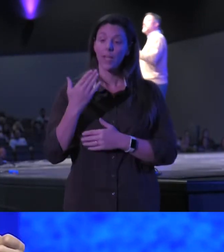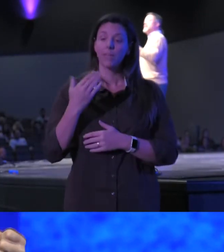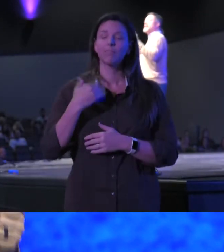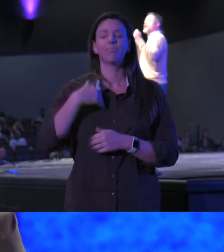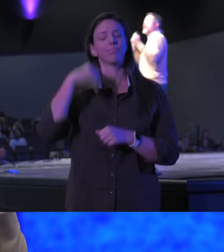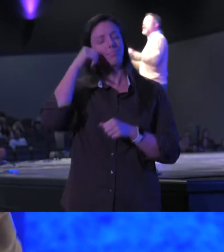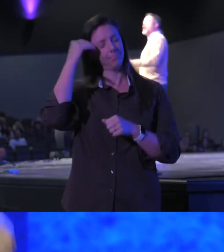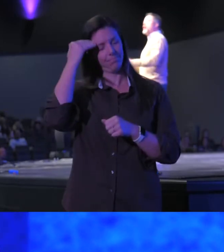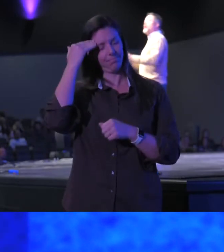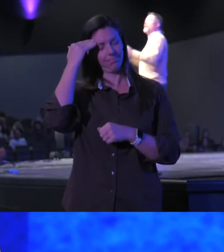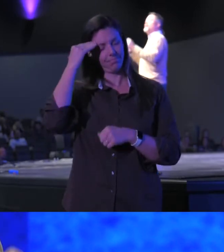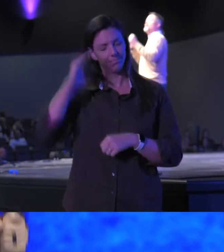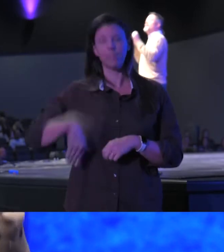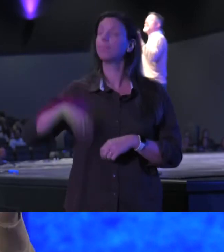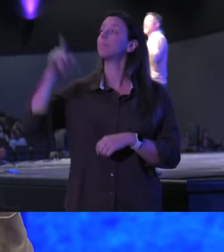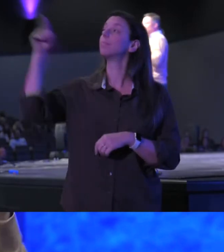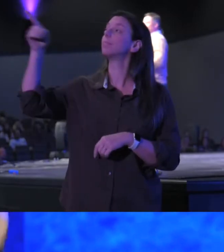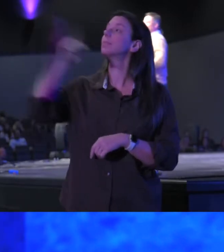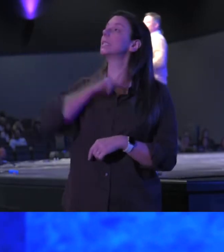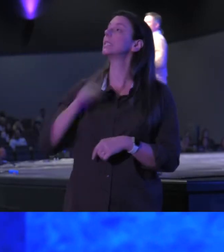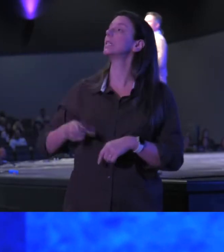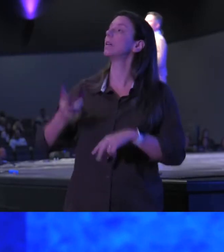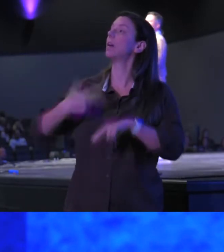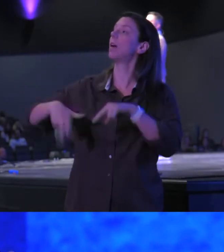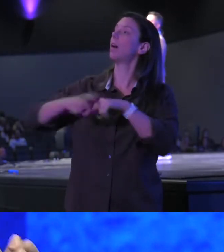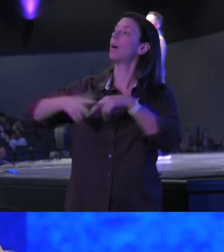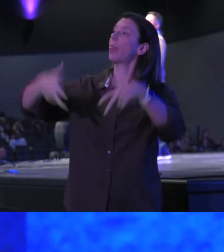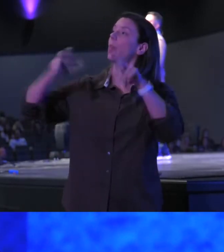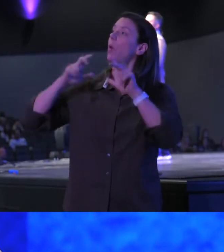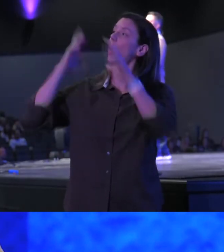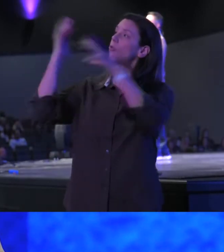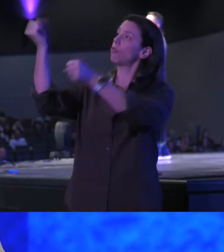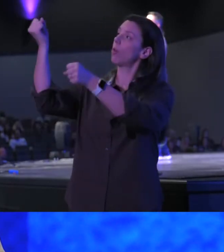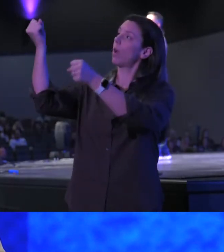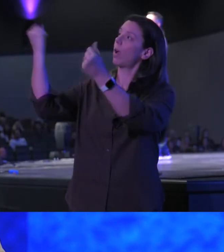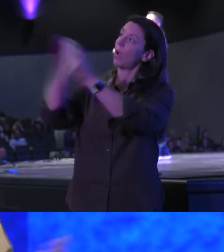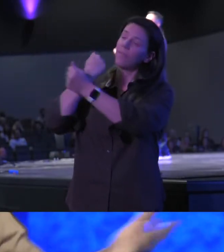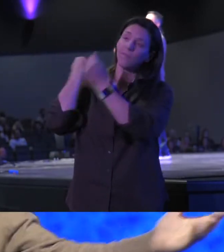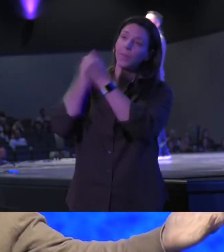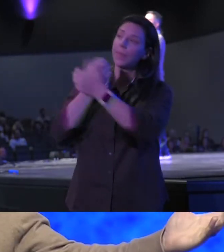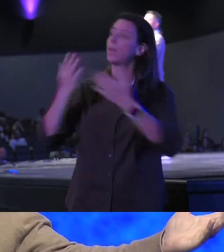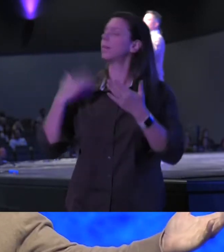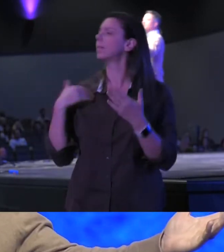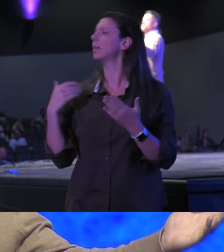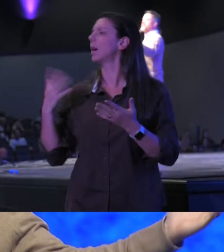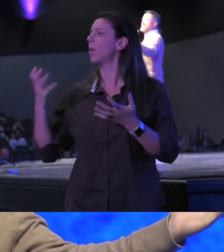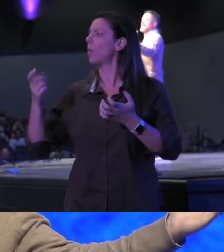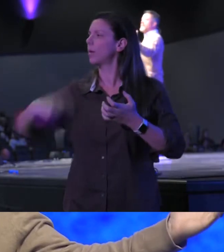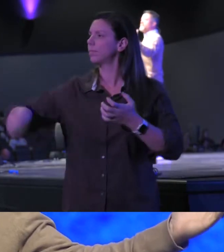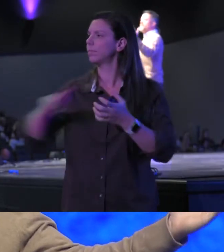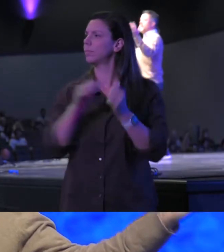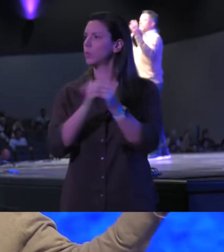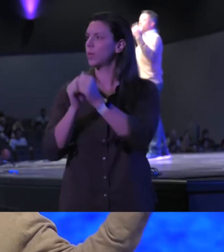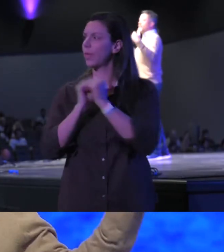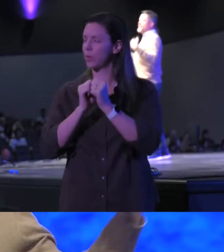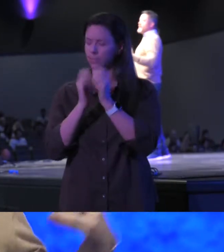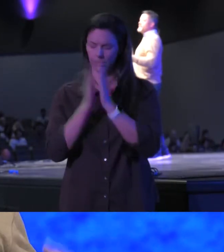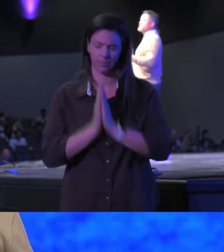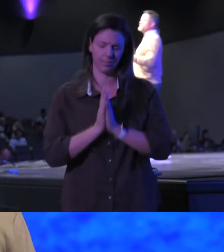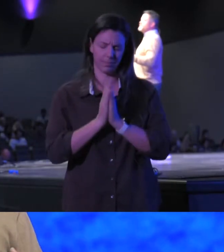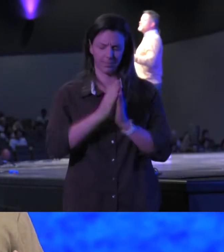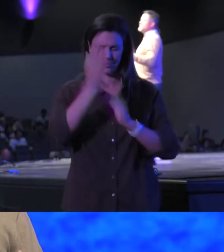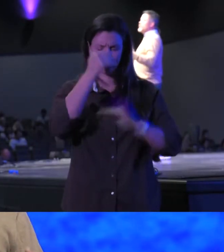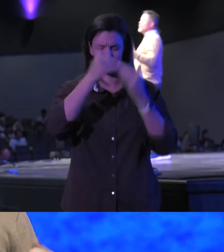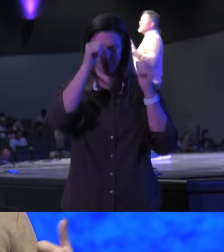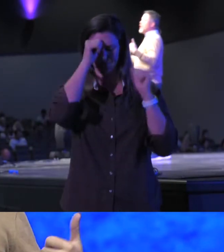trust him in all things. And I want to invite you to do that this morning. Would you bow with me? Let's pray together. Heavenly